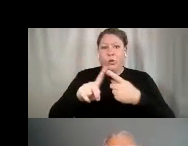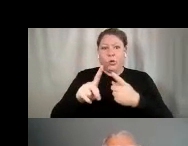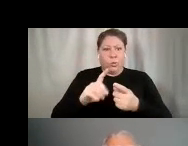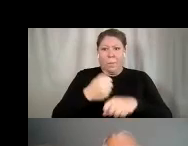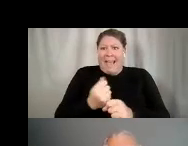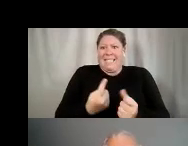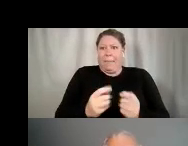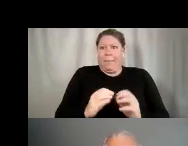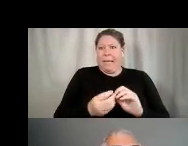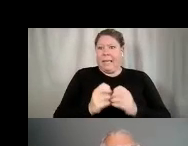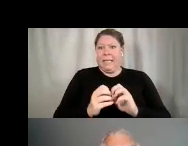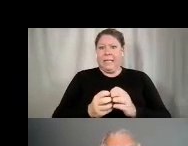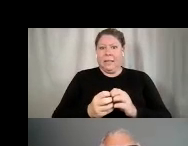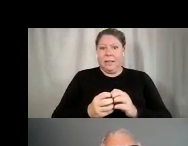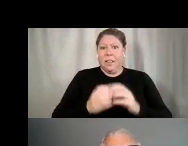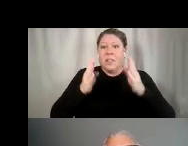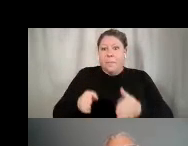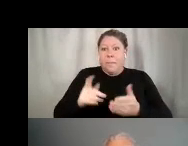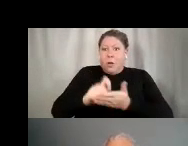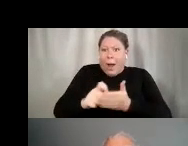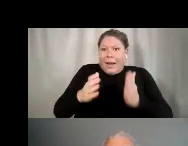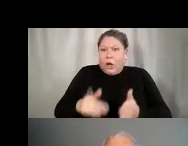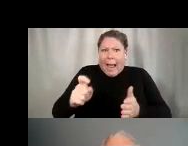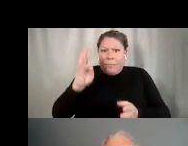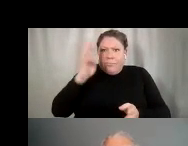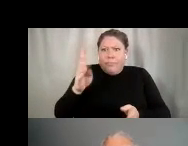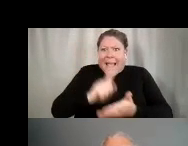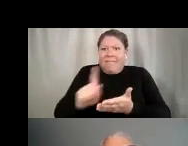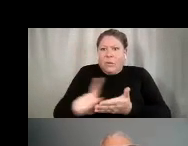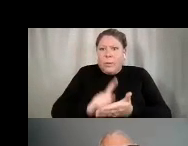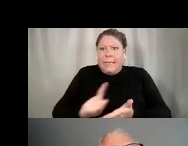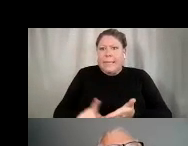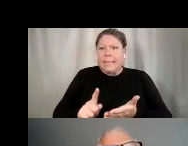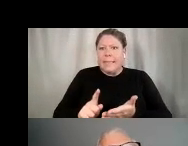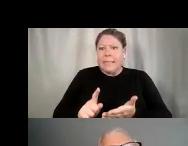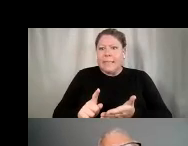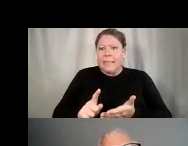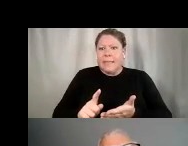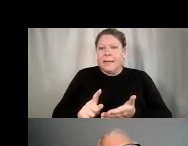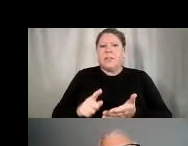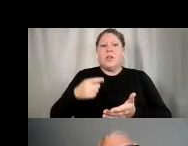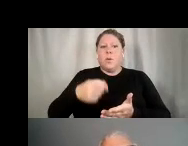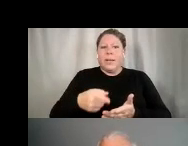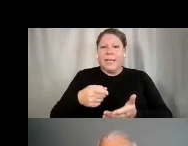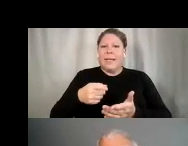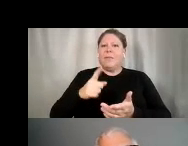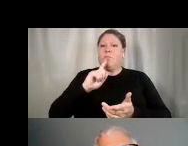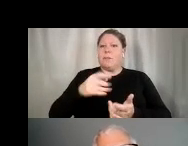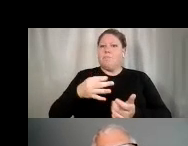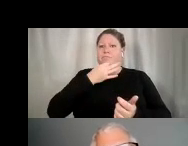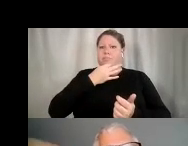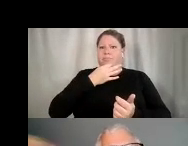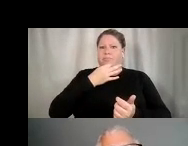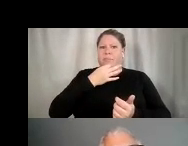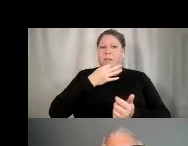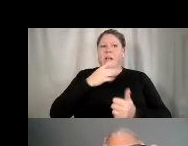and the person that wrote for this had to think of these on a weekly basis. So he perfected this idea of first he would write down